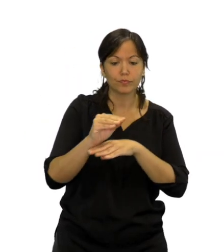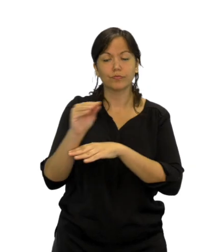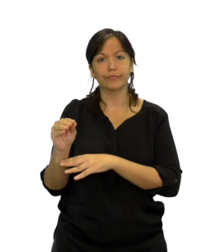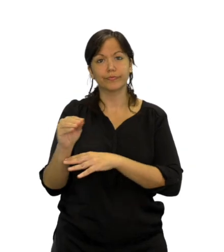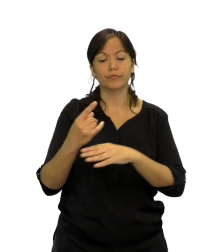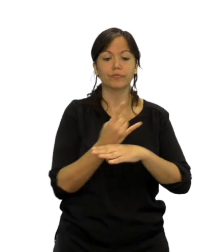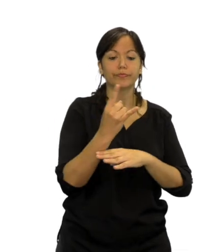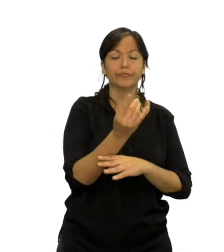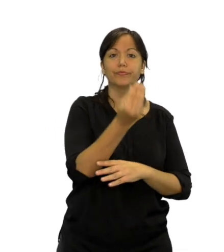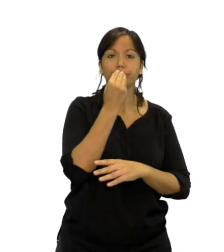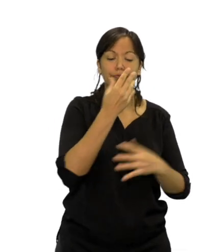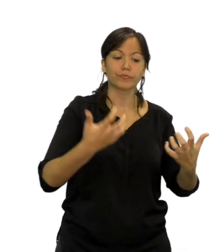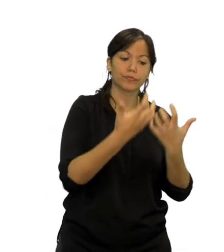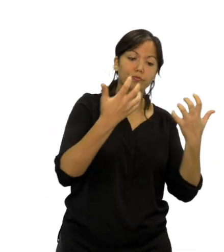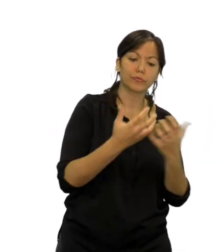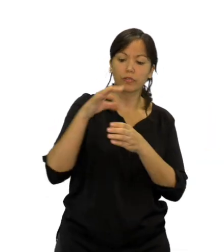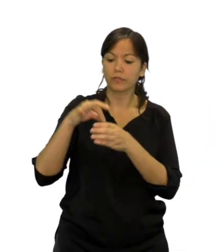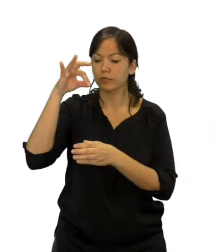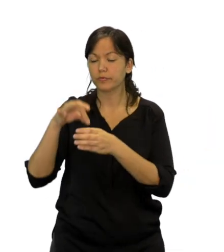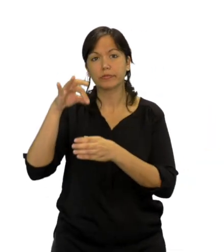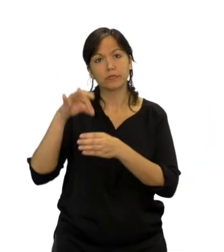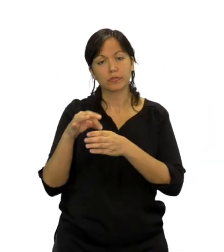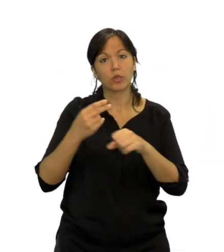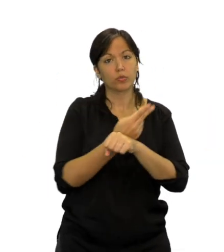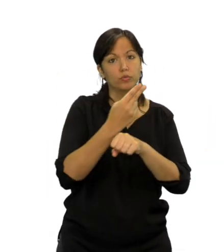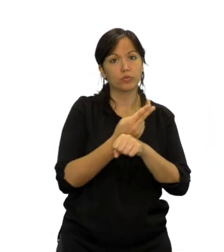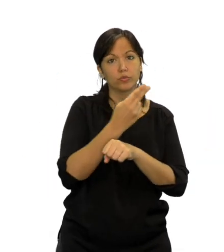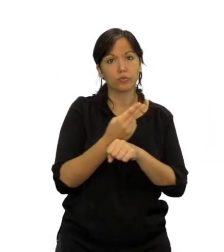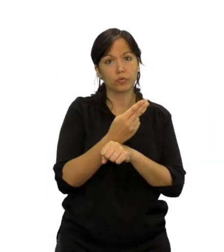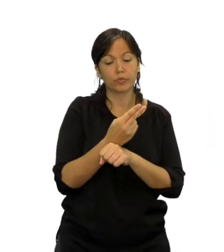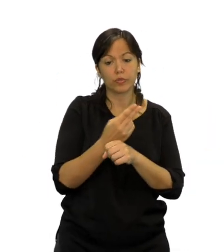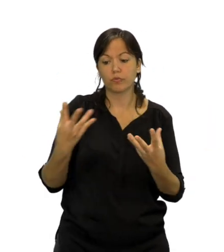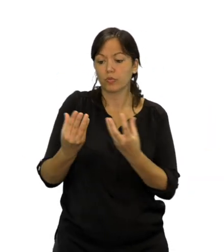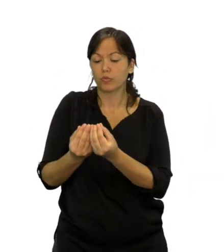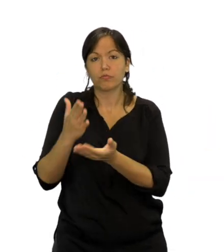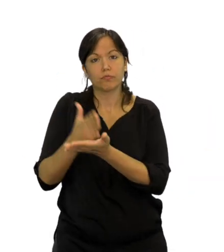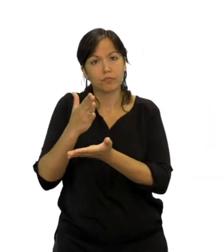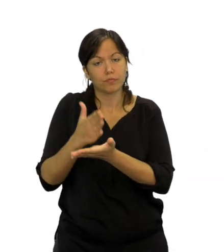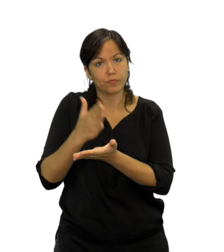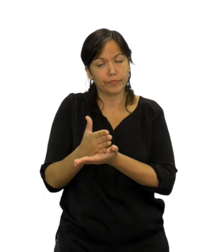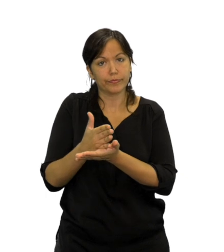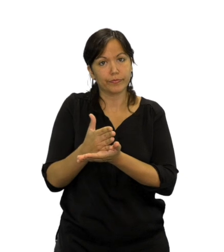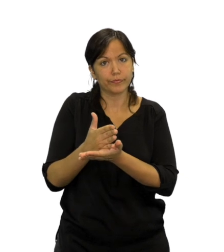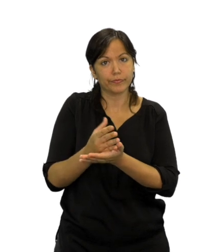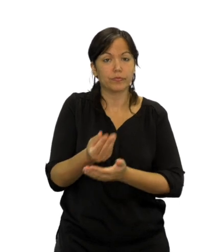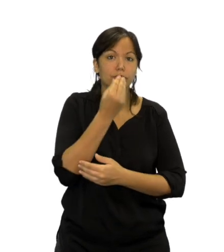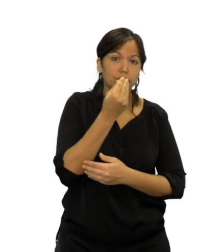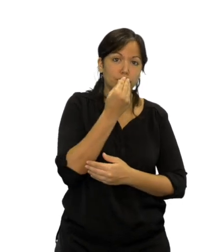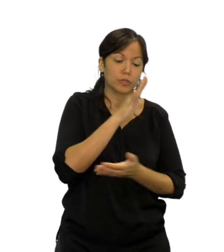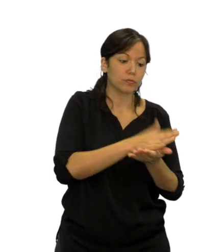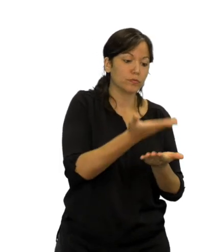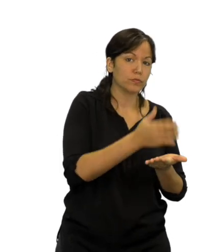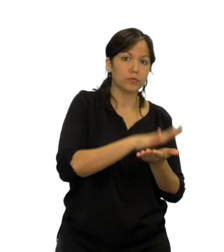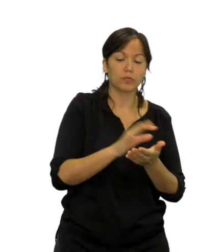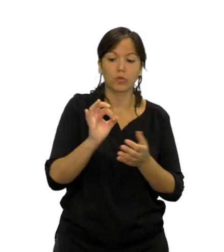and leaves are consumed in salads and infusions, and it is also used for seasoning meat. Tender leaves can also be eaten